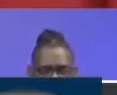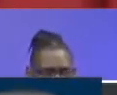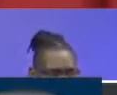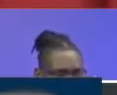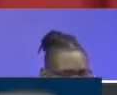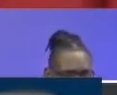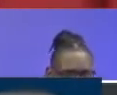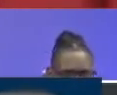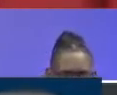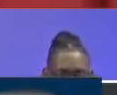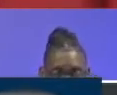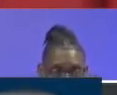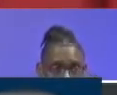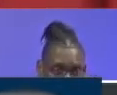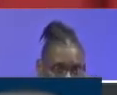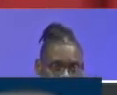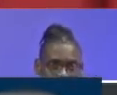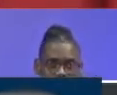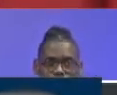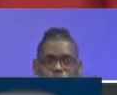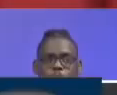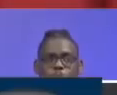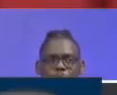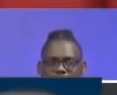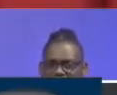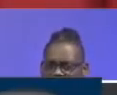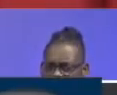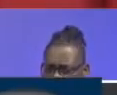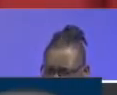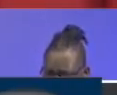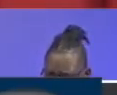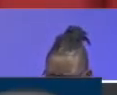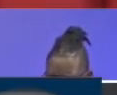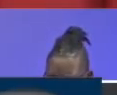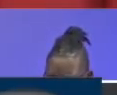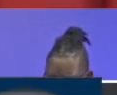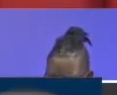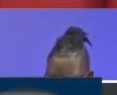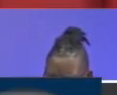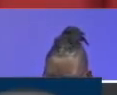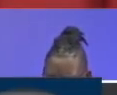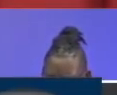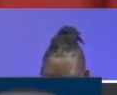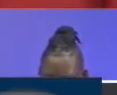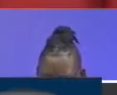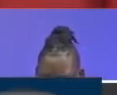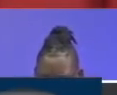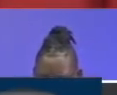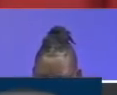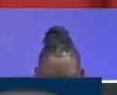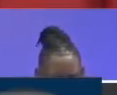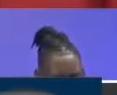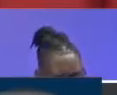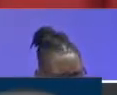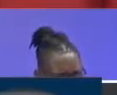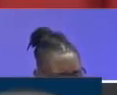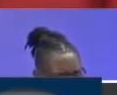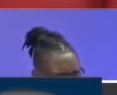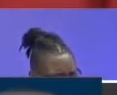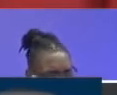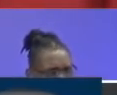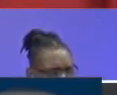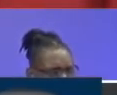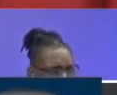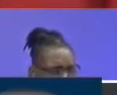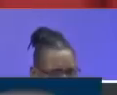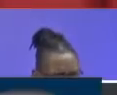absent without leave. Because if you don't fall into the category of meeting the requirements of being vaccinated